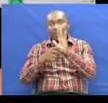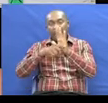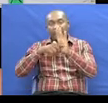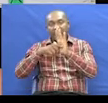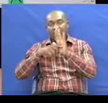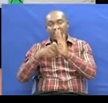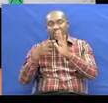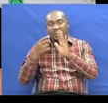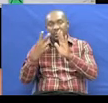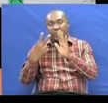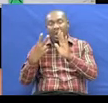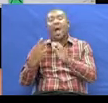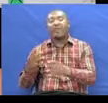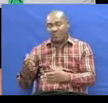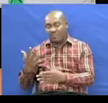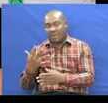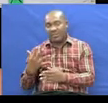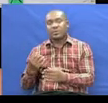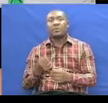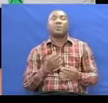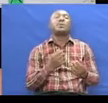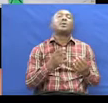this, 5. So to be